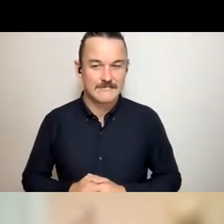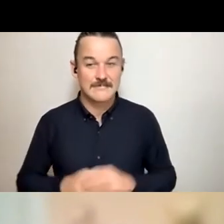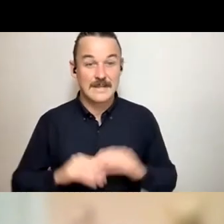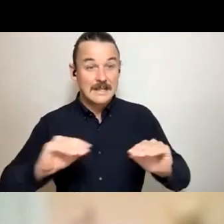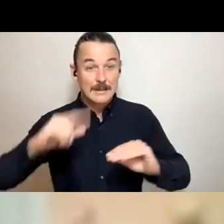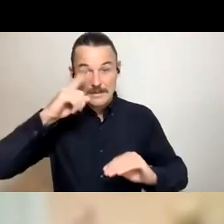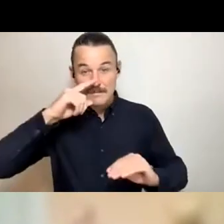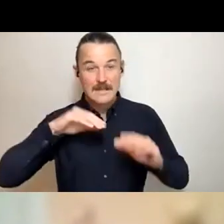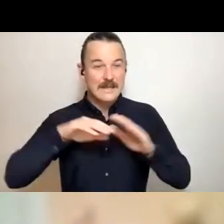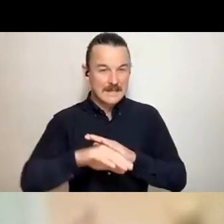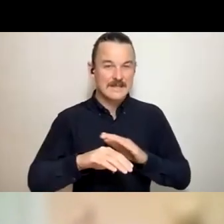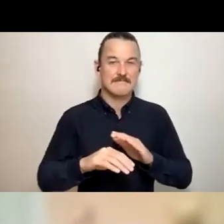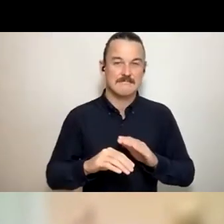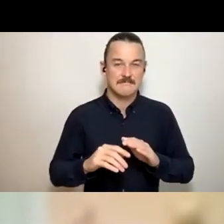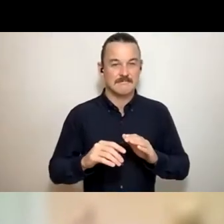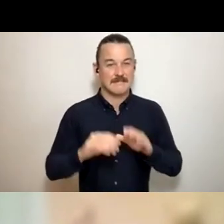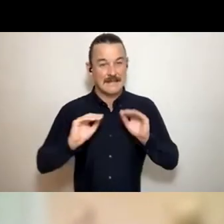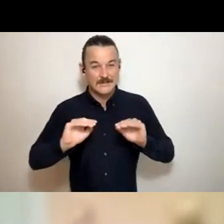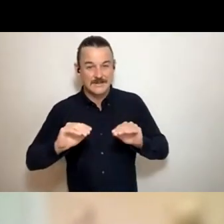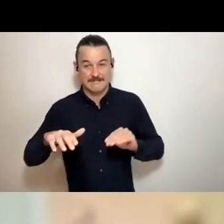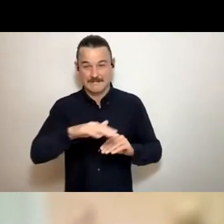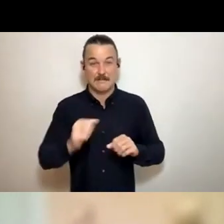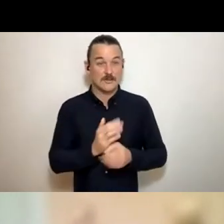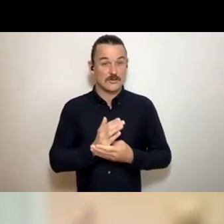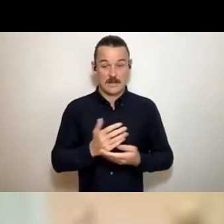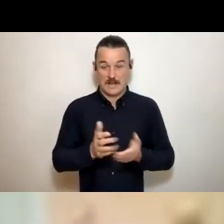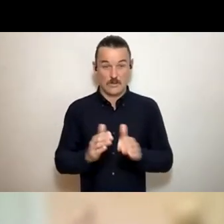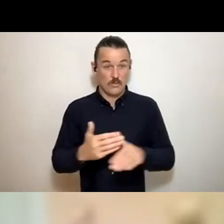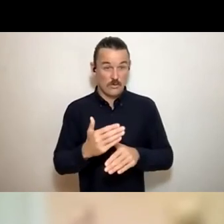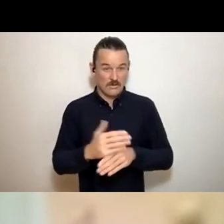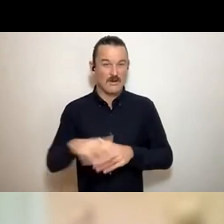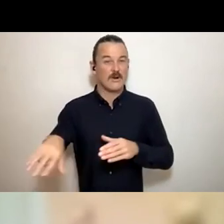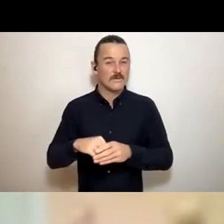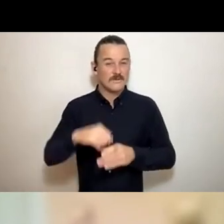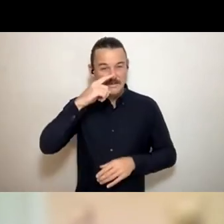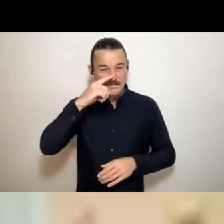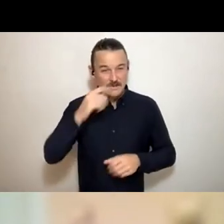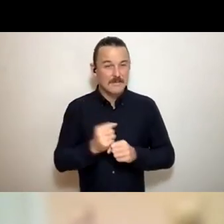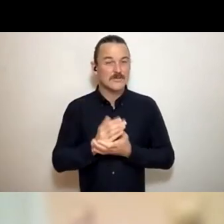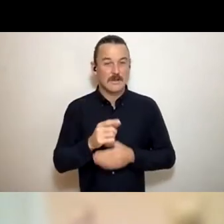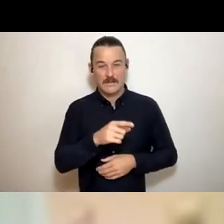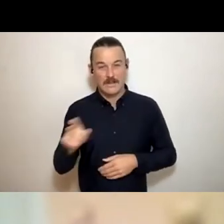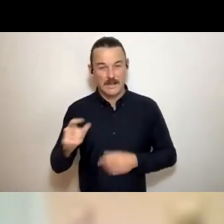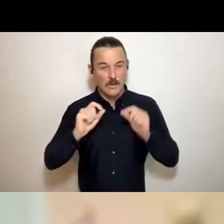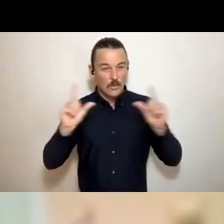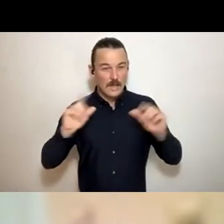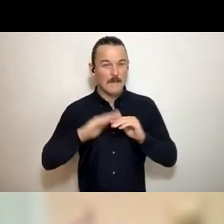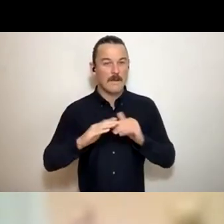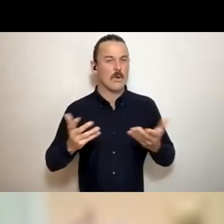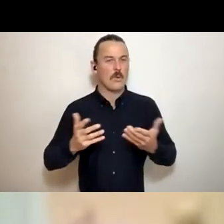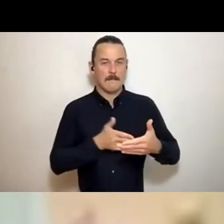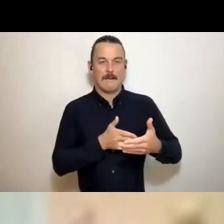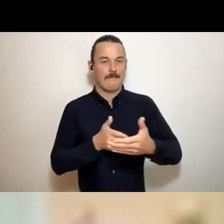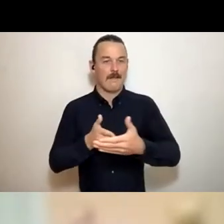have inclusive practices and they are aware of how, um, Barry is operationalized, um, at the varying different